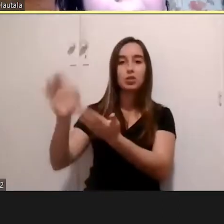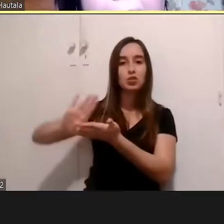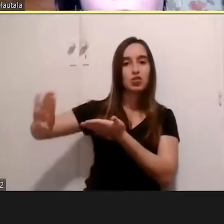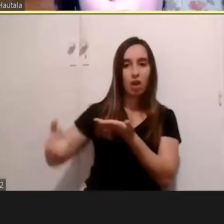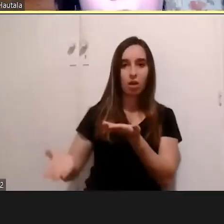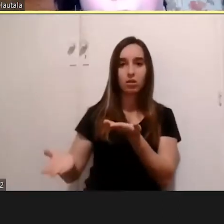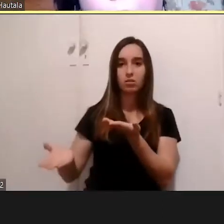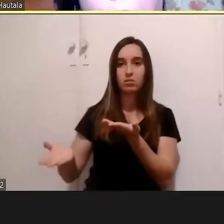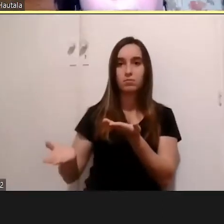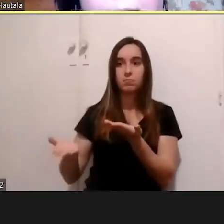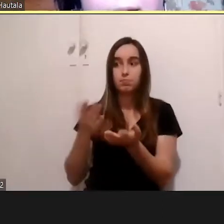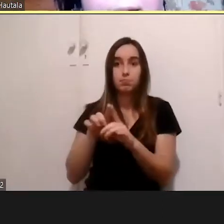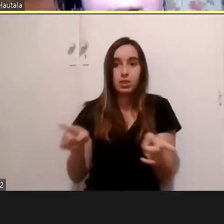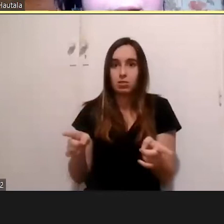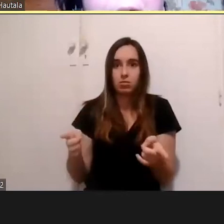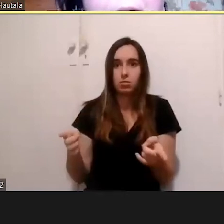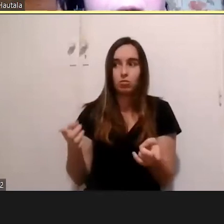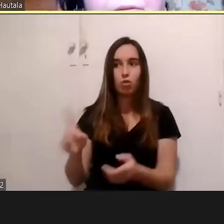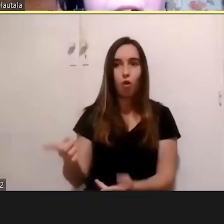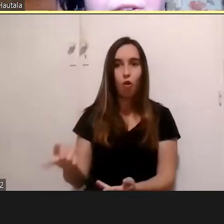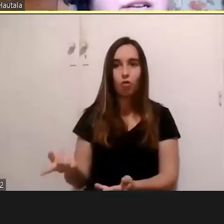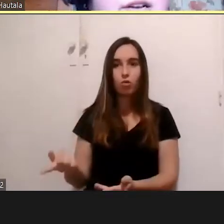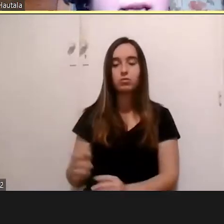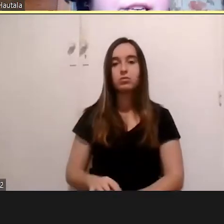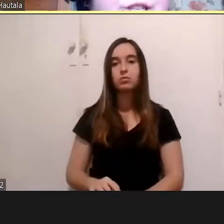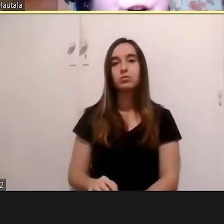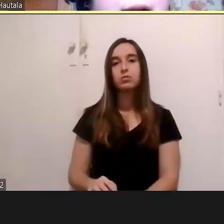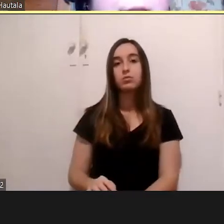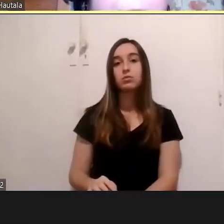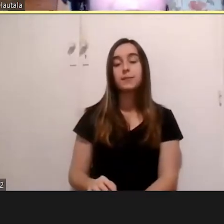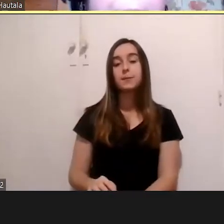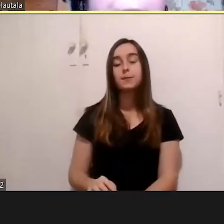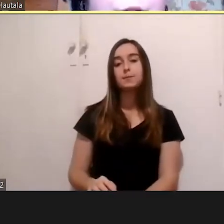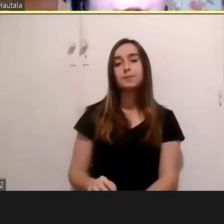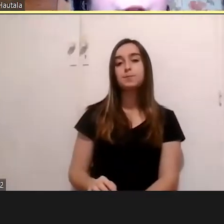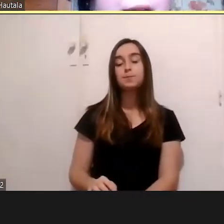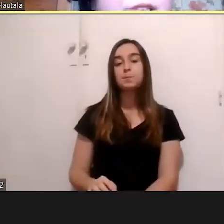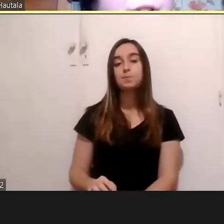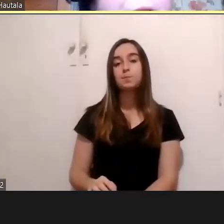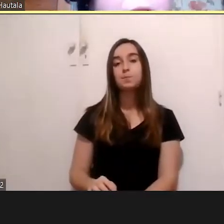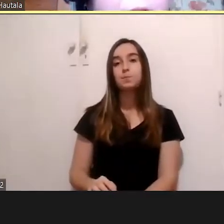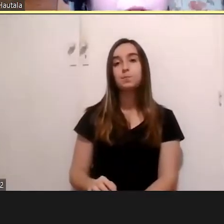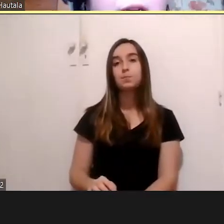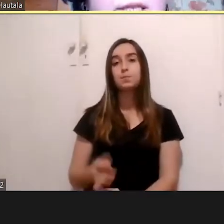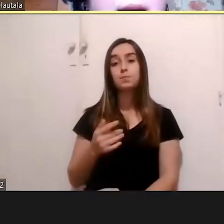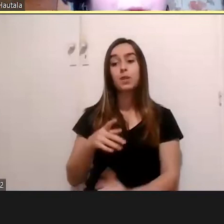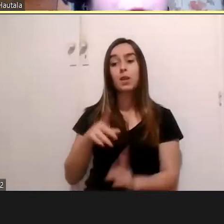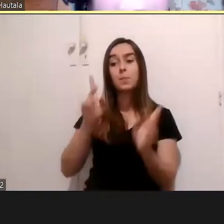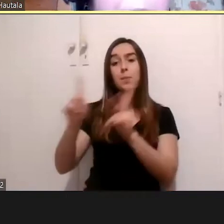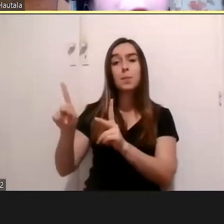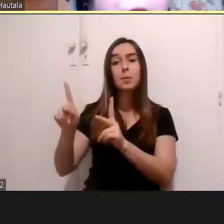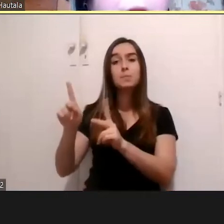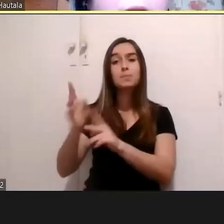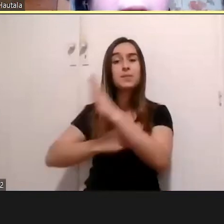And also I think that very little attention has been paid to the needs of intellectually disabled